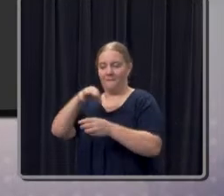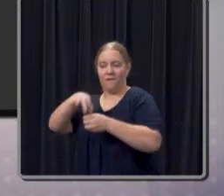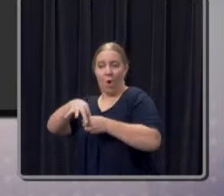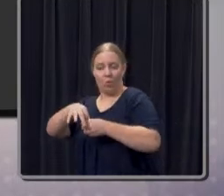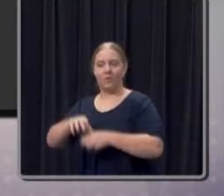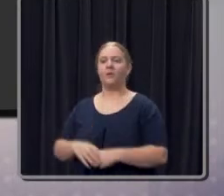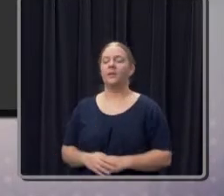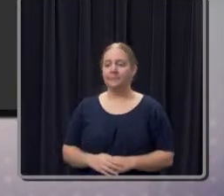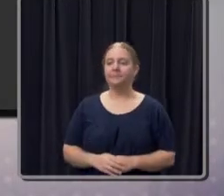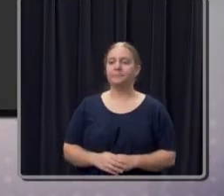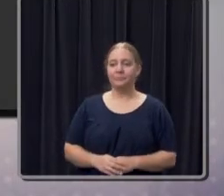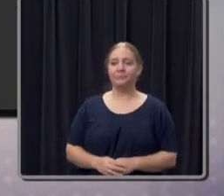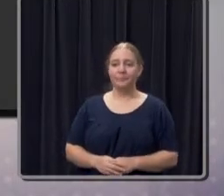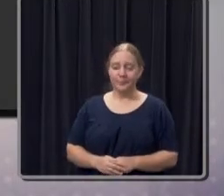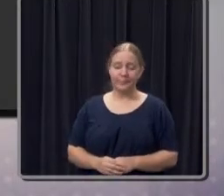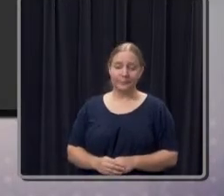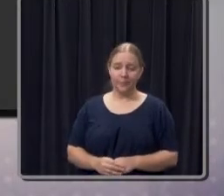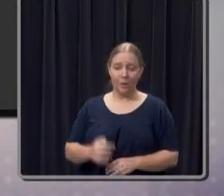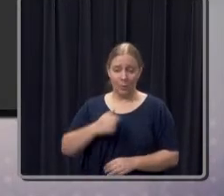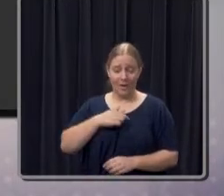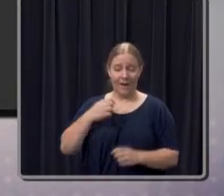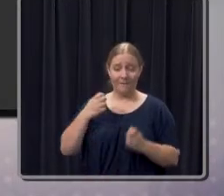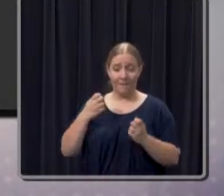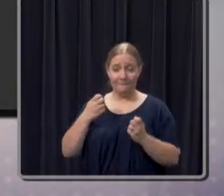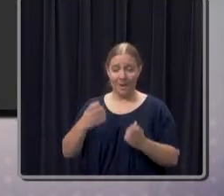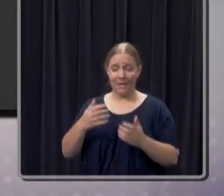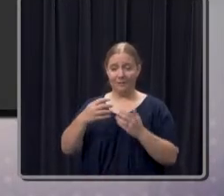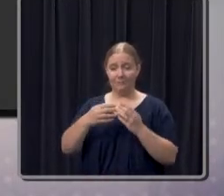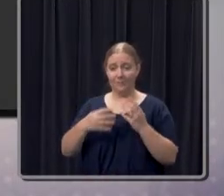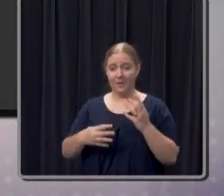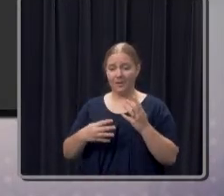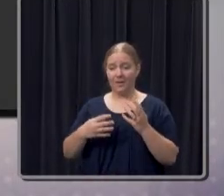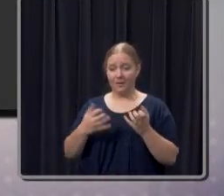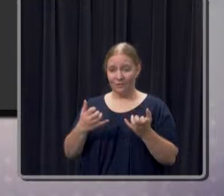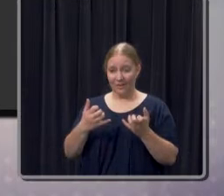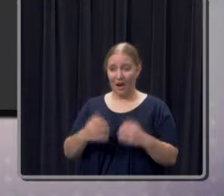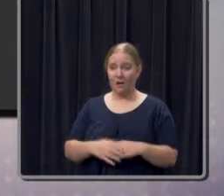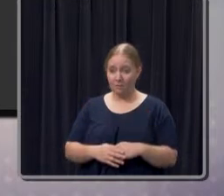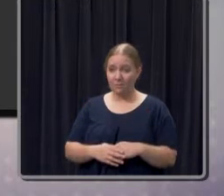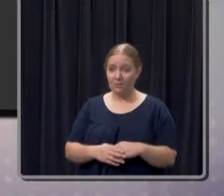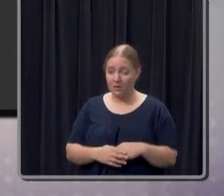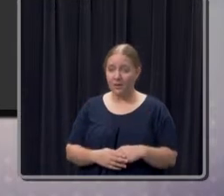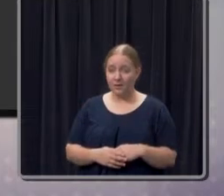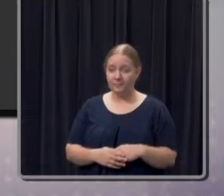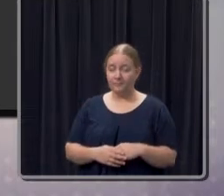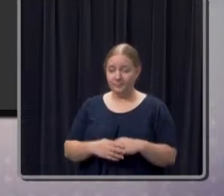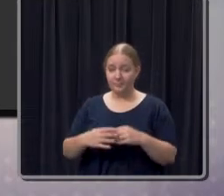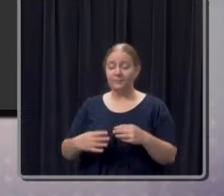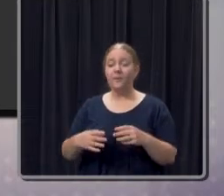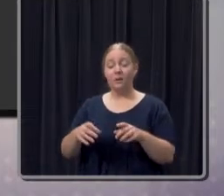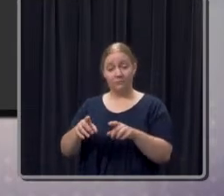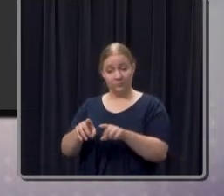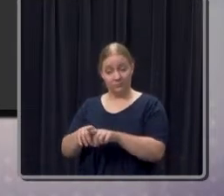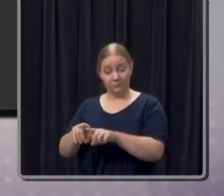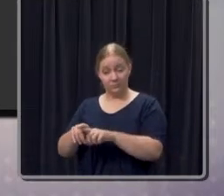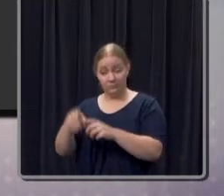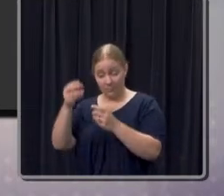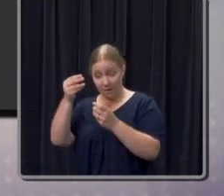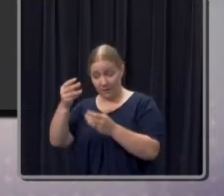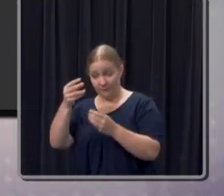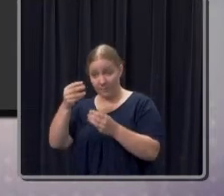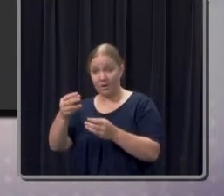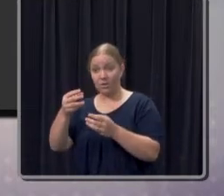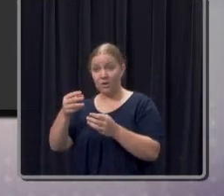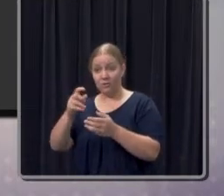them. We've got quite a few this time around. Additionally, information